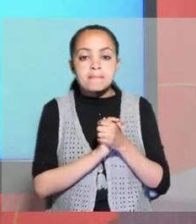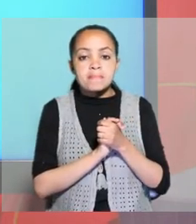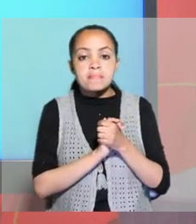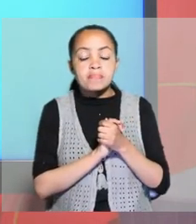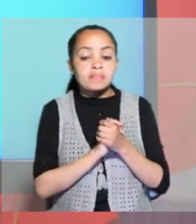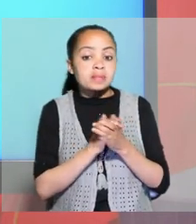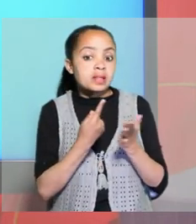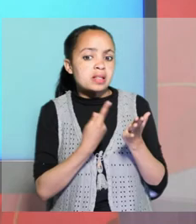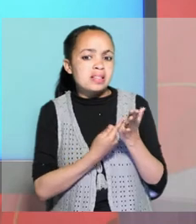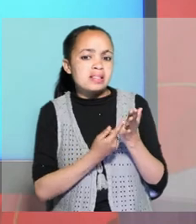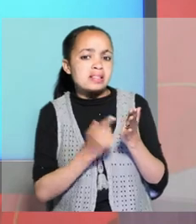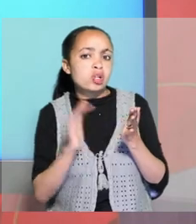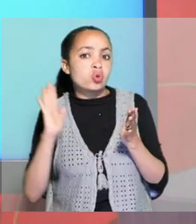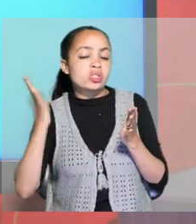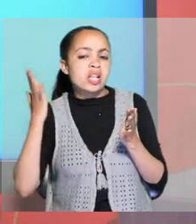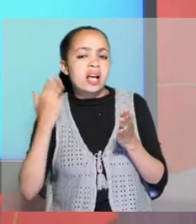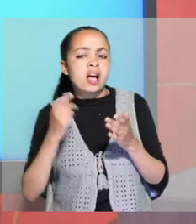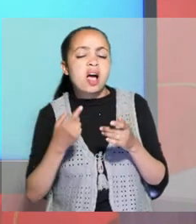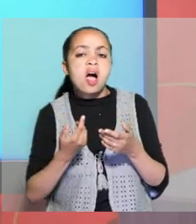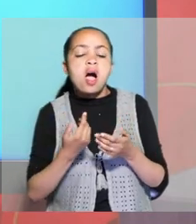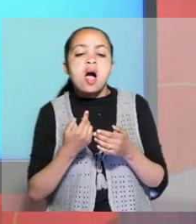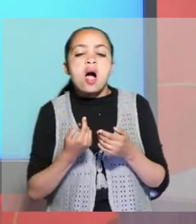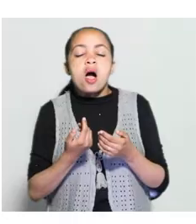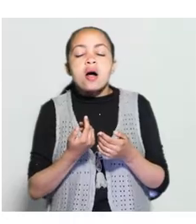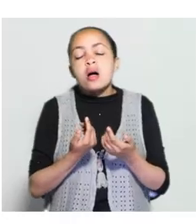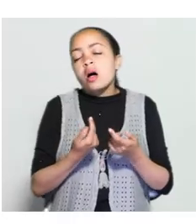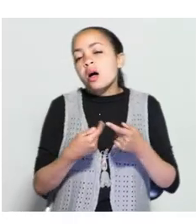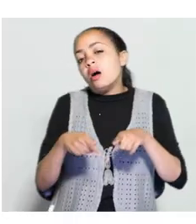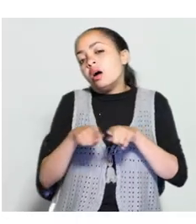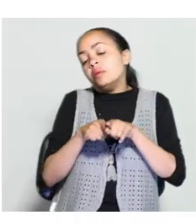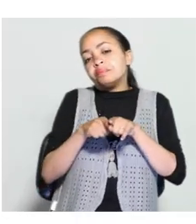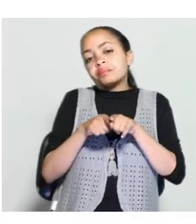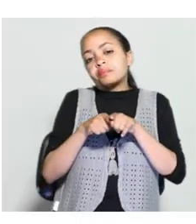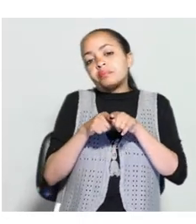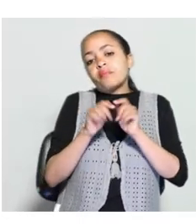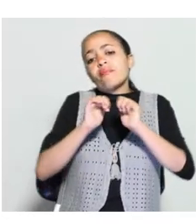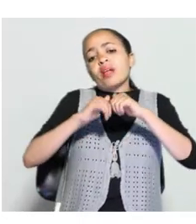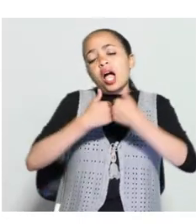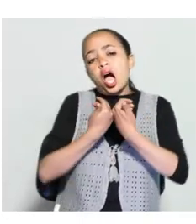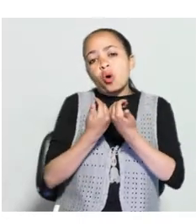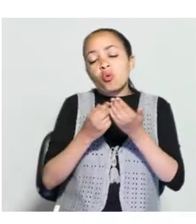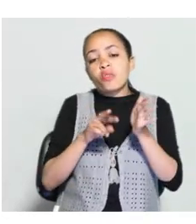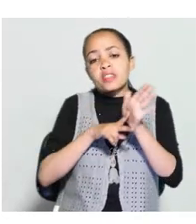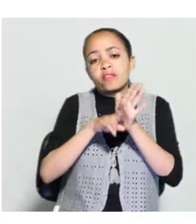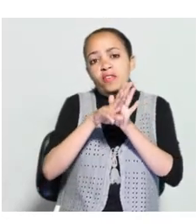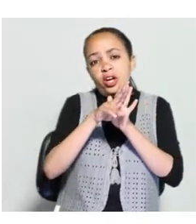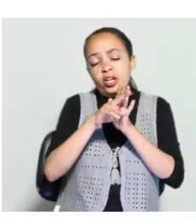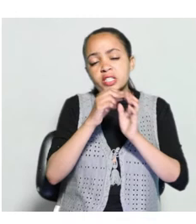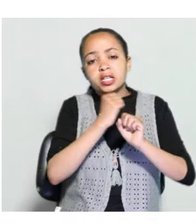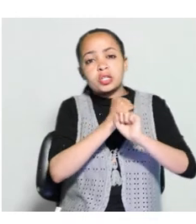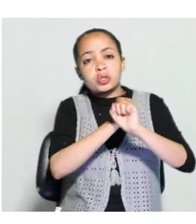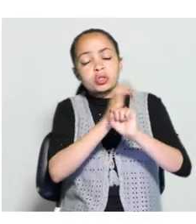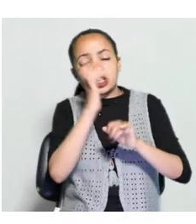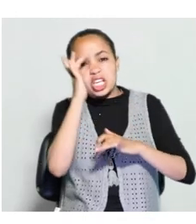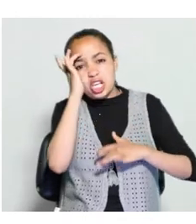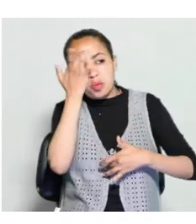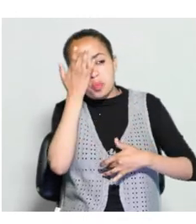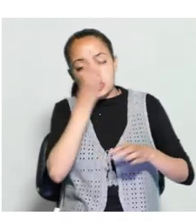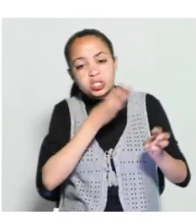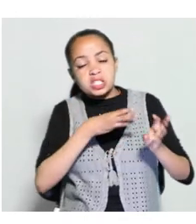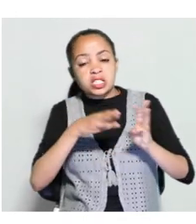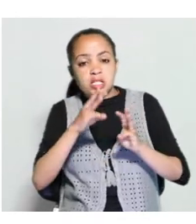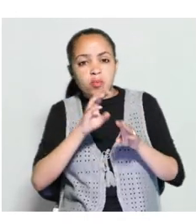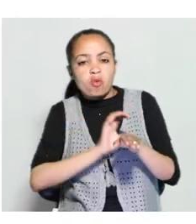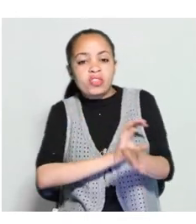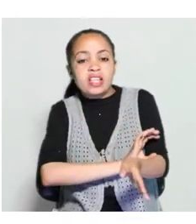This looks like how the virus in contact with that immune-forming cell of human.